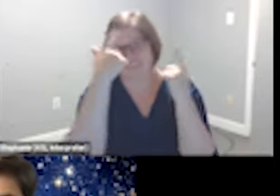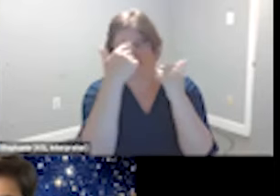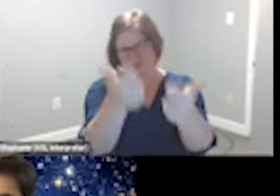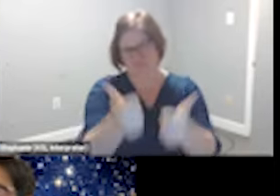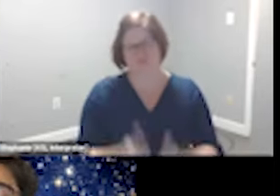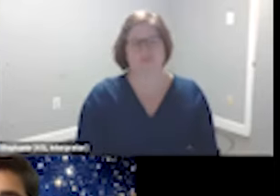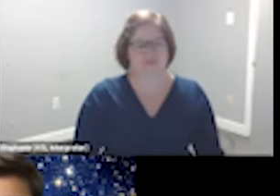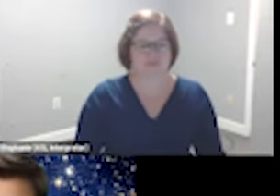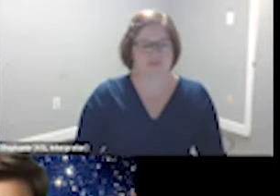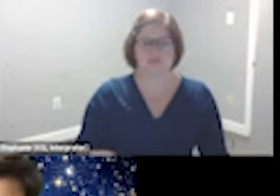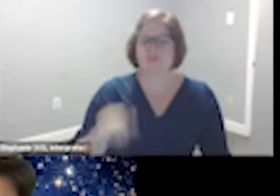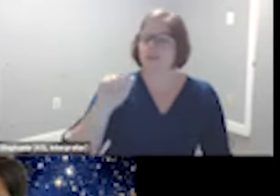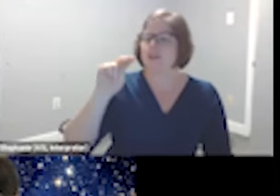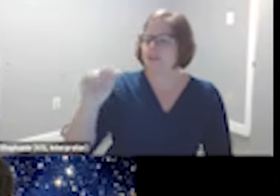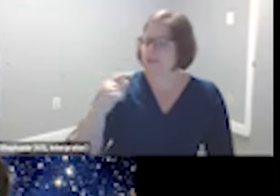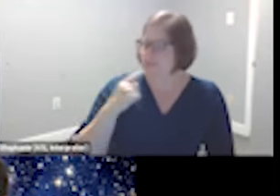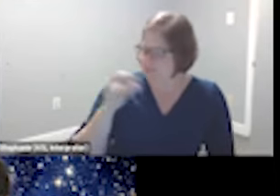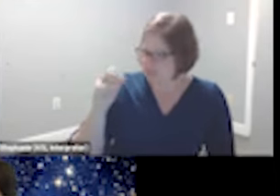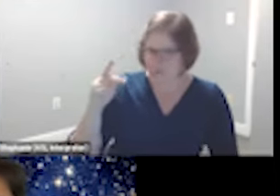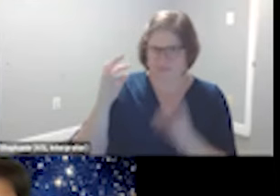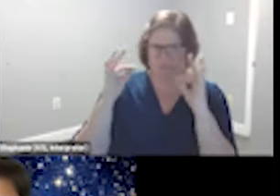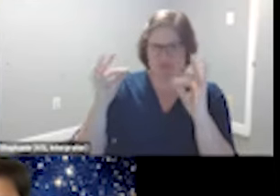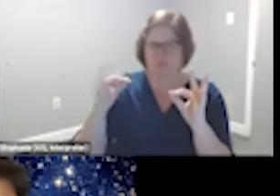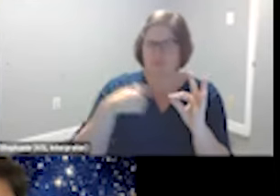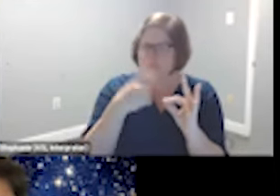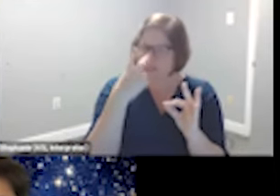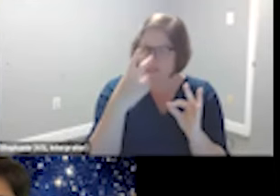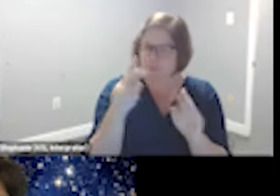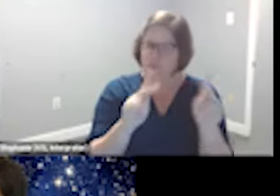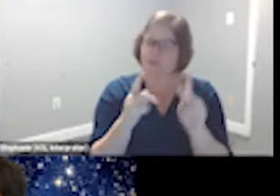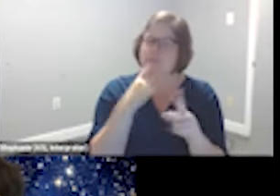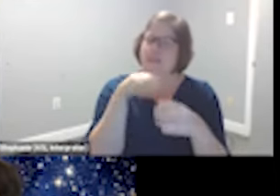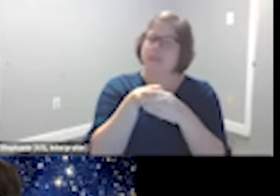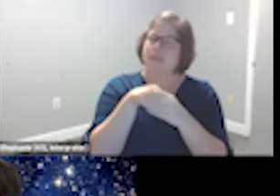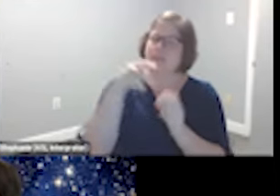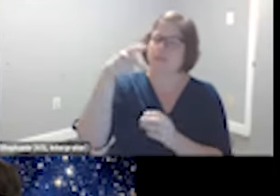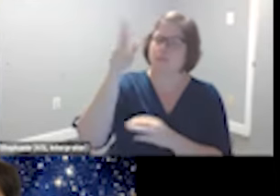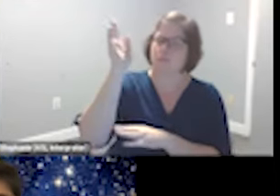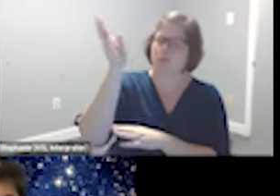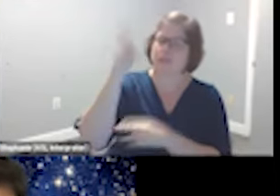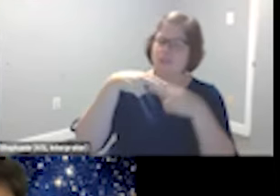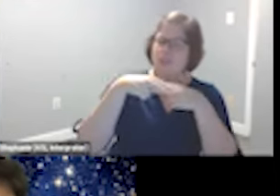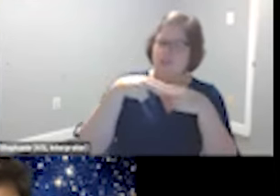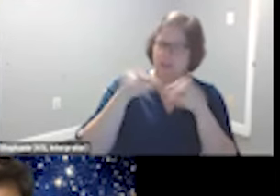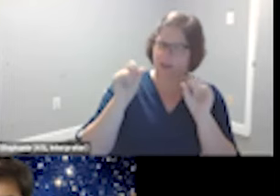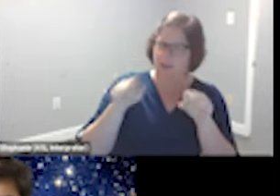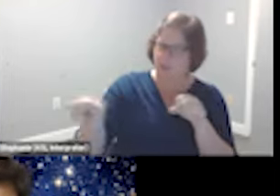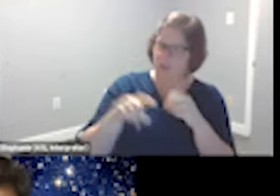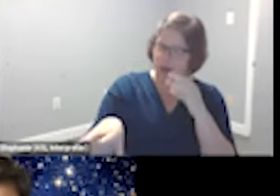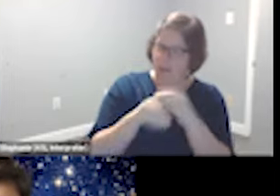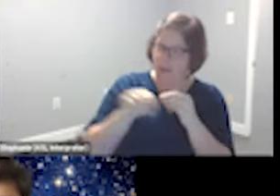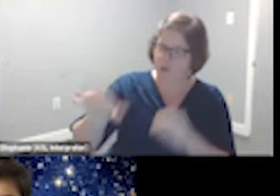Amazing, thank you. And I see some folks who asking in the presentation slides you send me if you can add any of your sound files